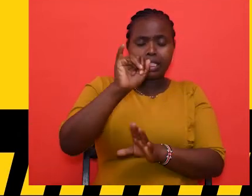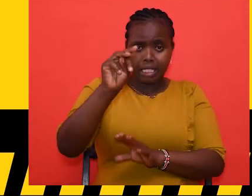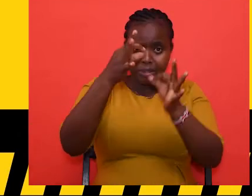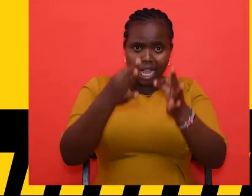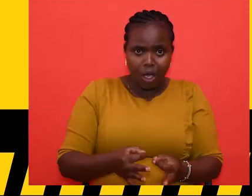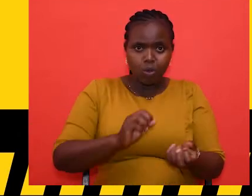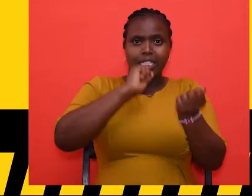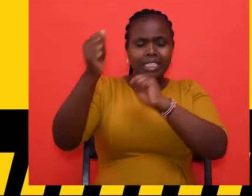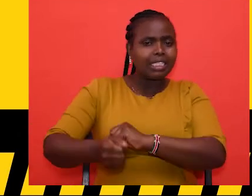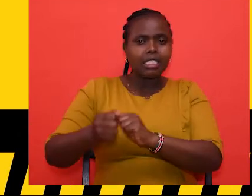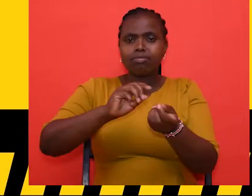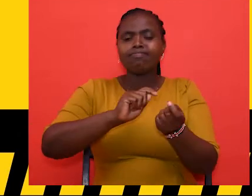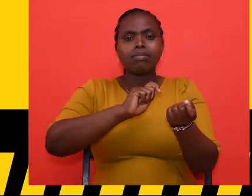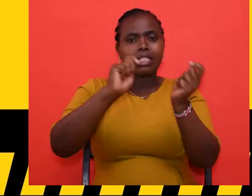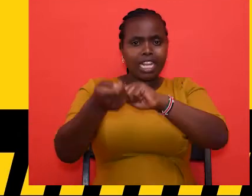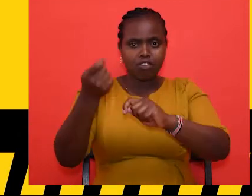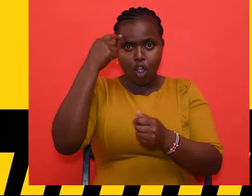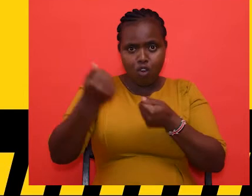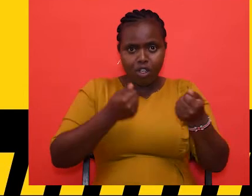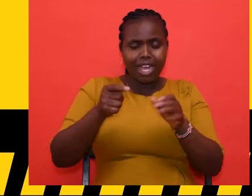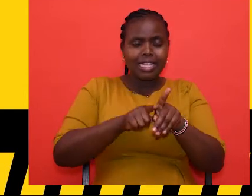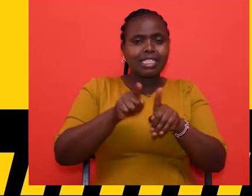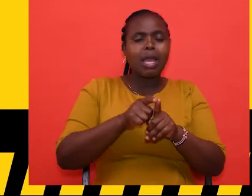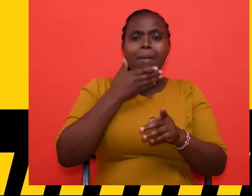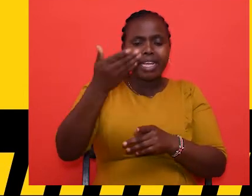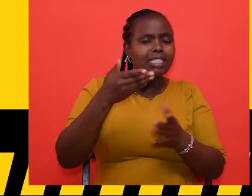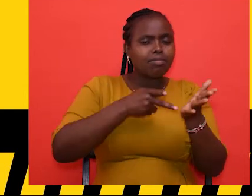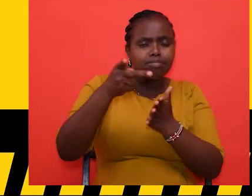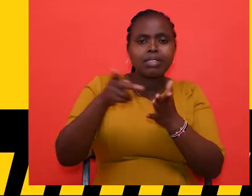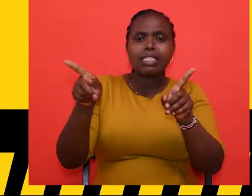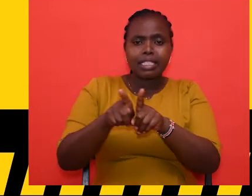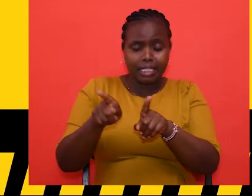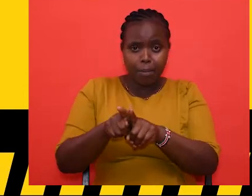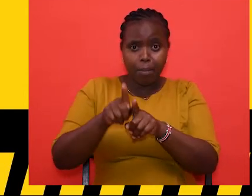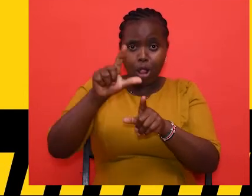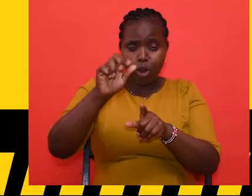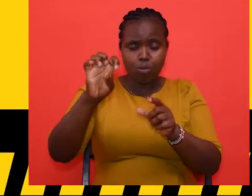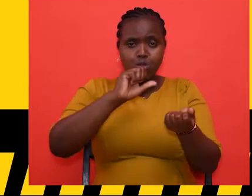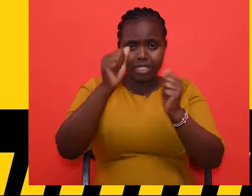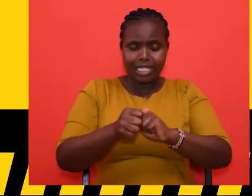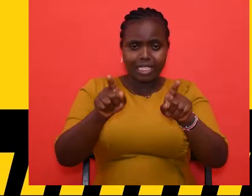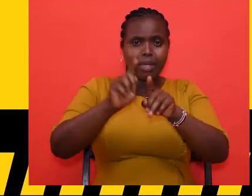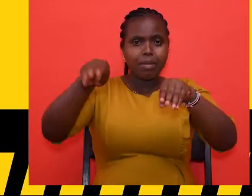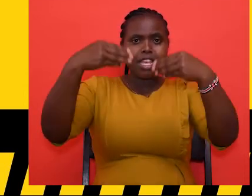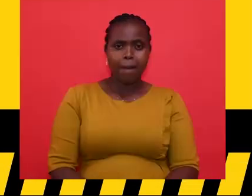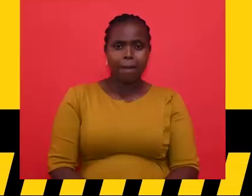in the new owner's details and attach the current original scanned logbook, then make payments as prompted by the system and submit their